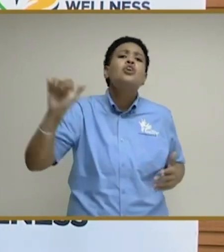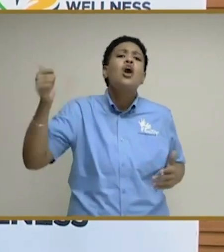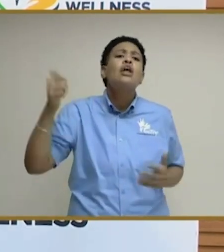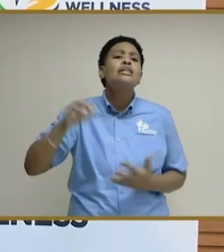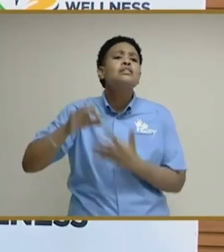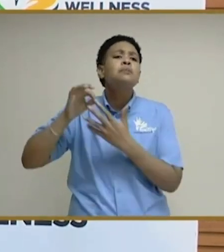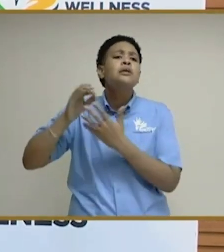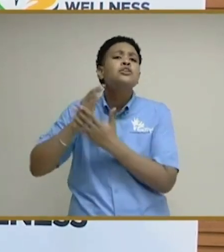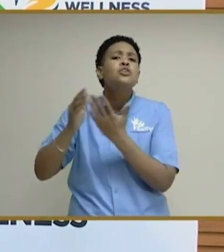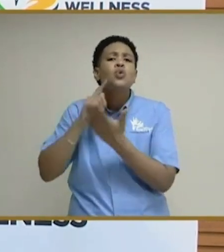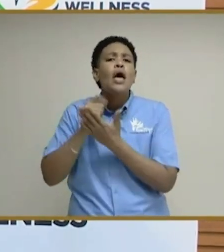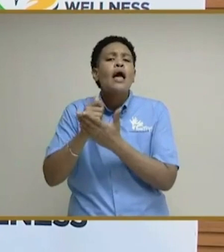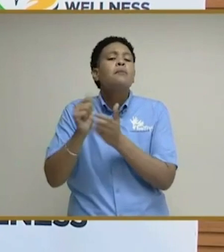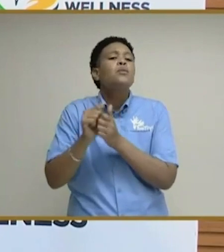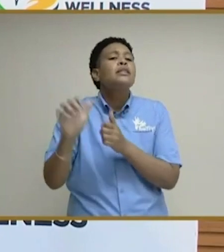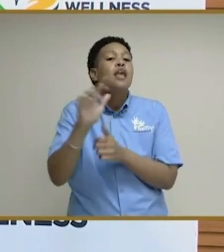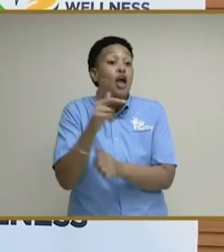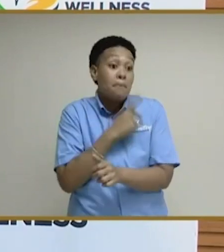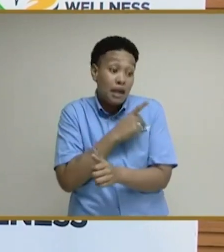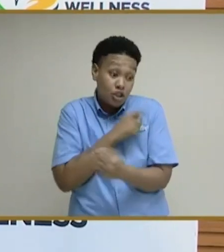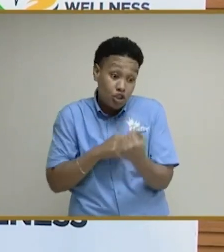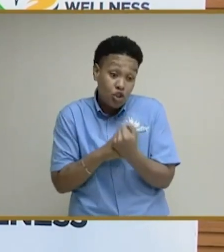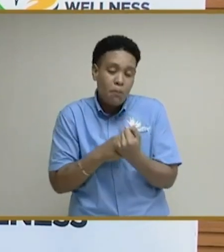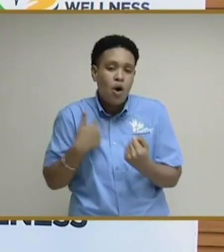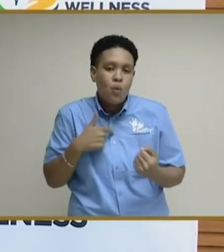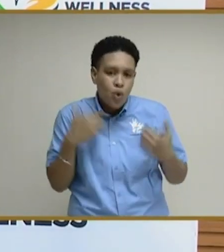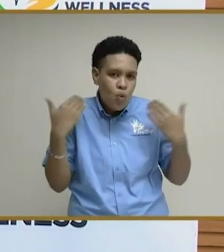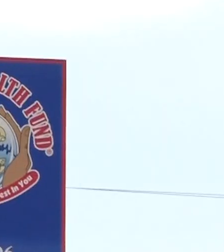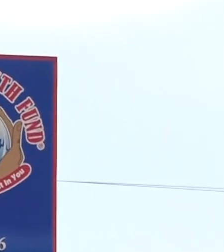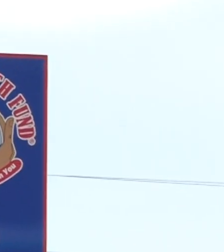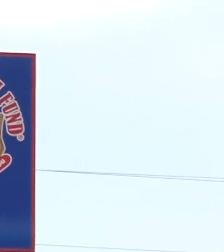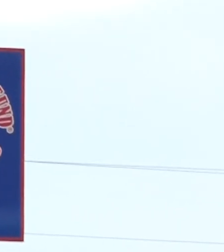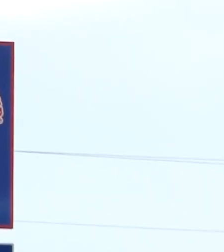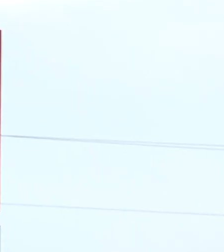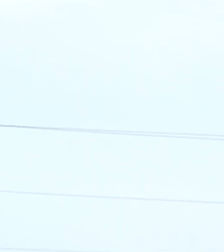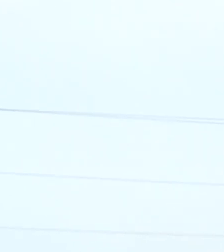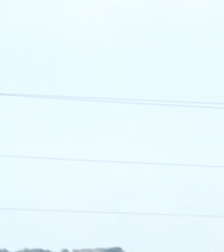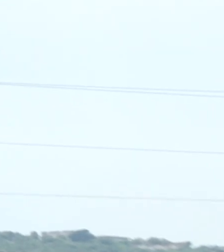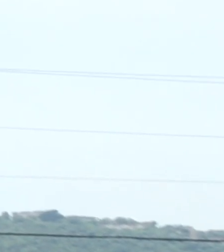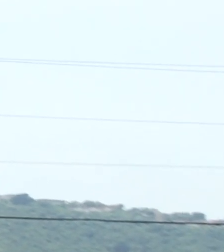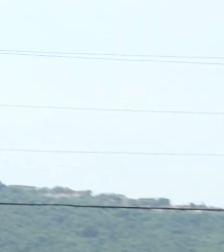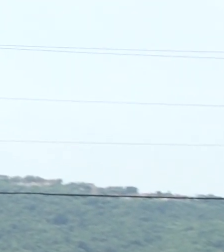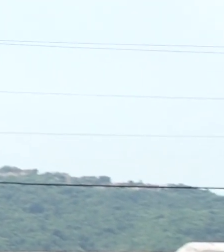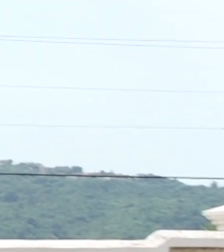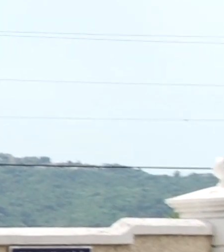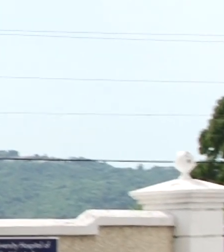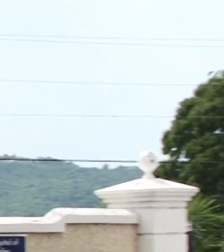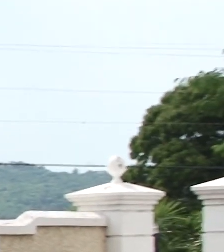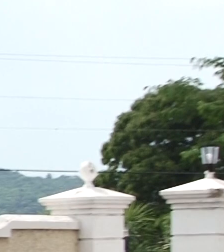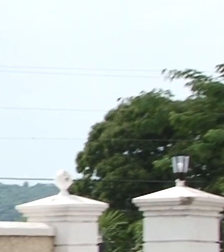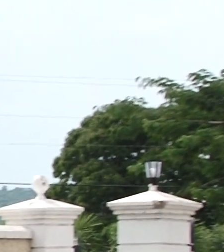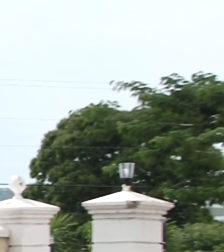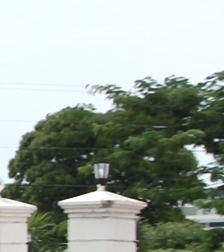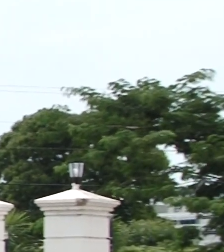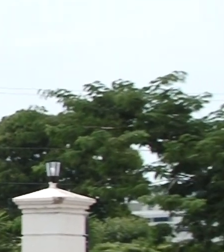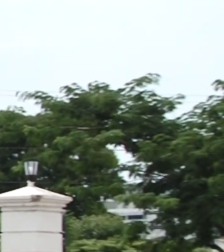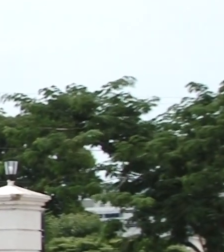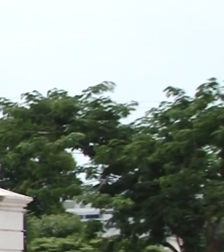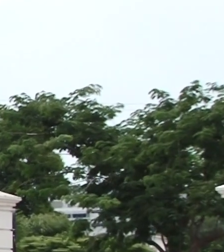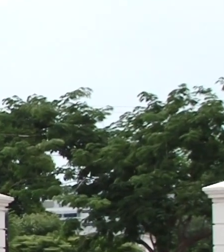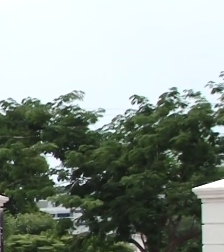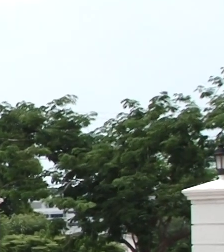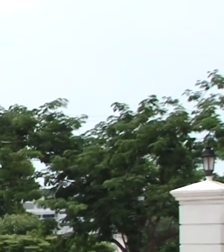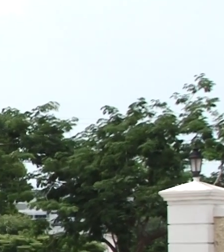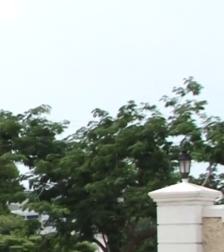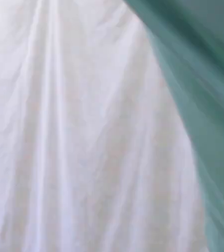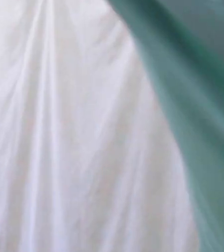specialties to help with their patients as we go forward. Dr. Boo said that the hospital will also be activating areas